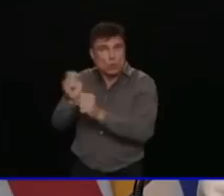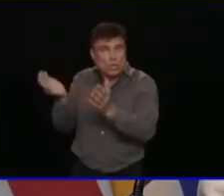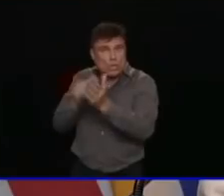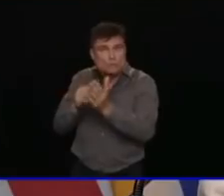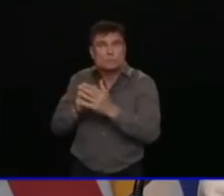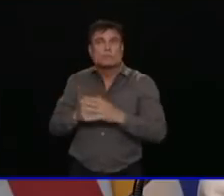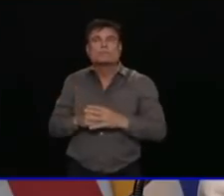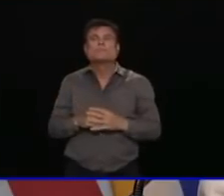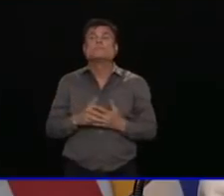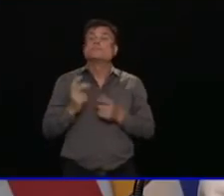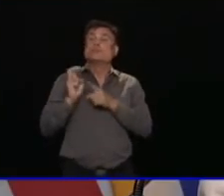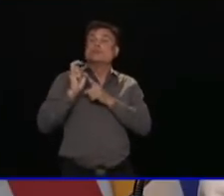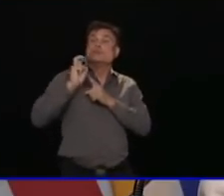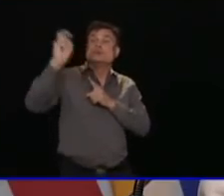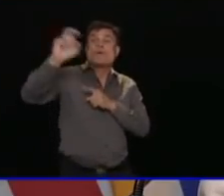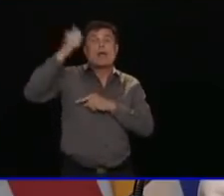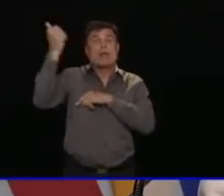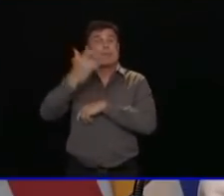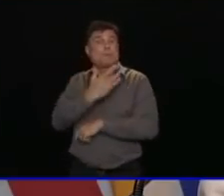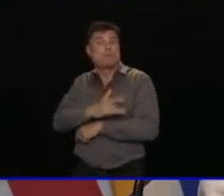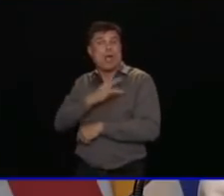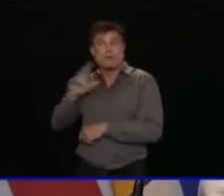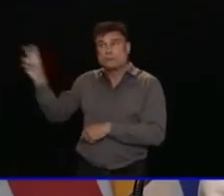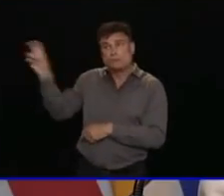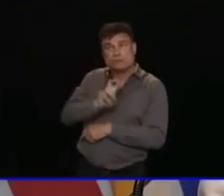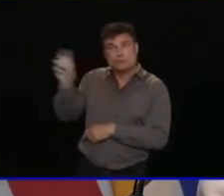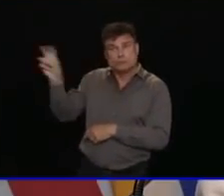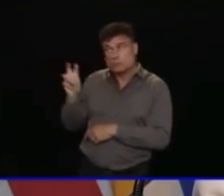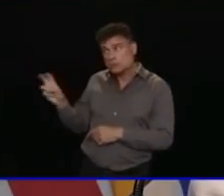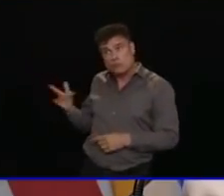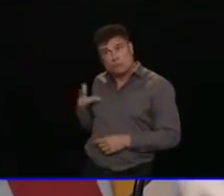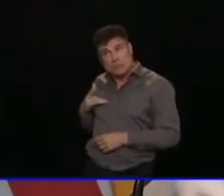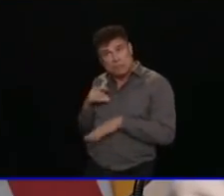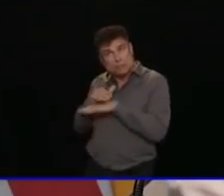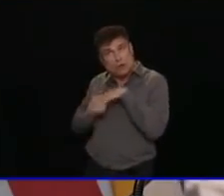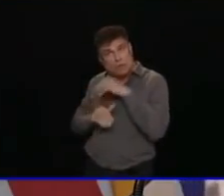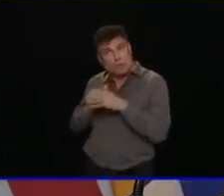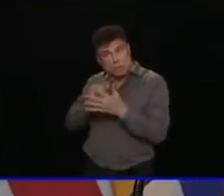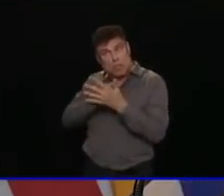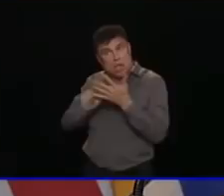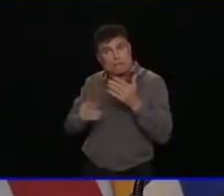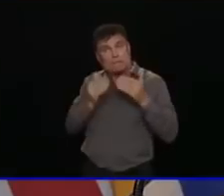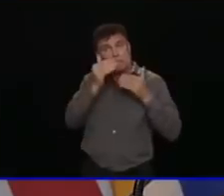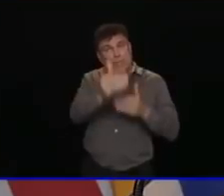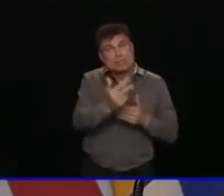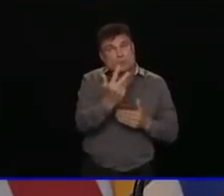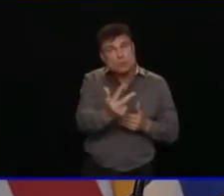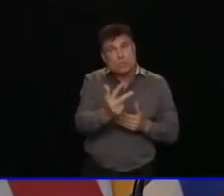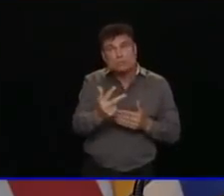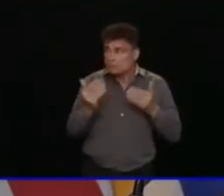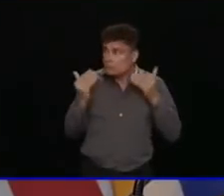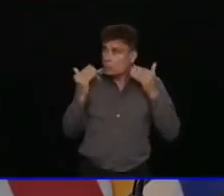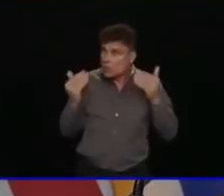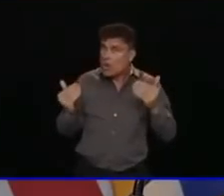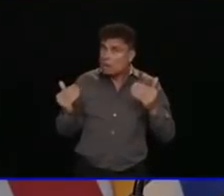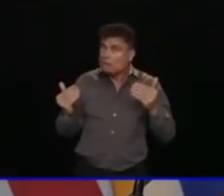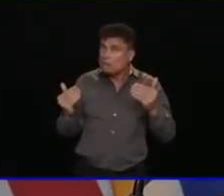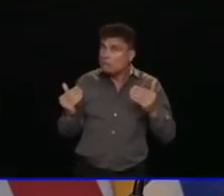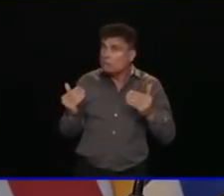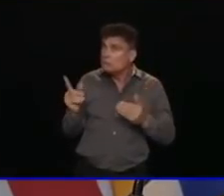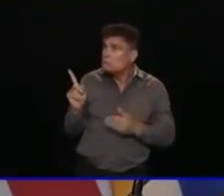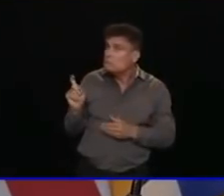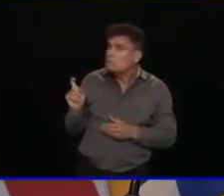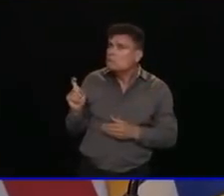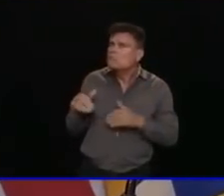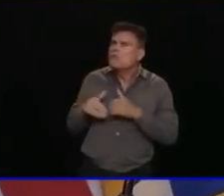spike in cases would you need to see to consider pulling back from phase 3? Yeah, so I think it's